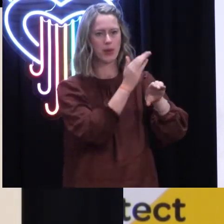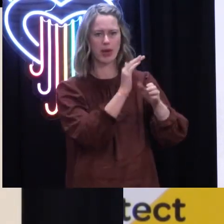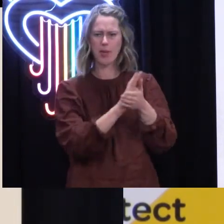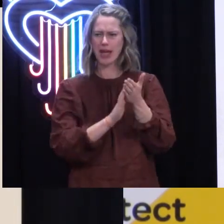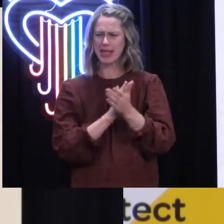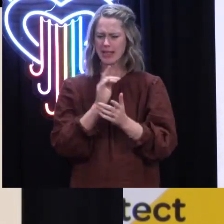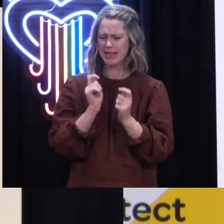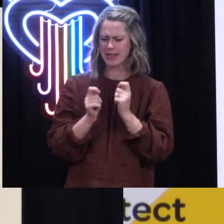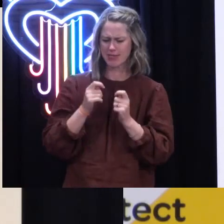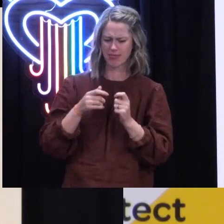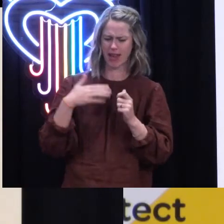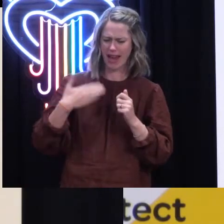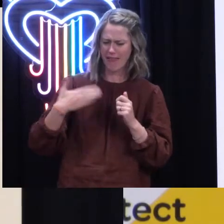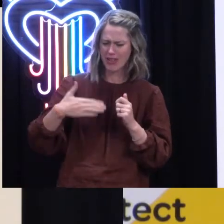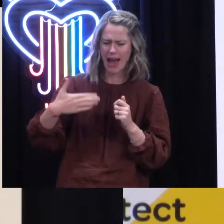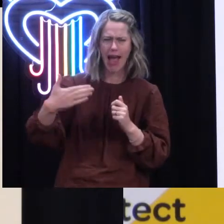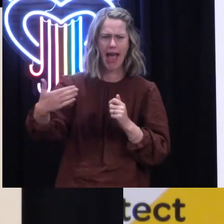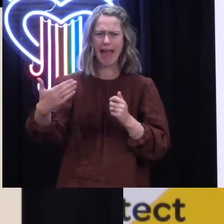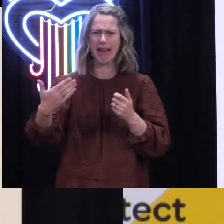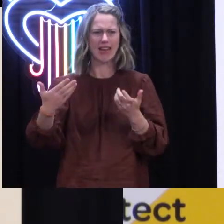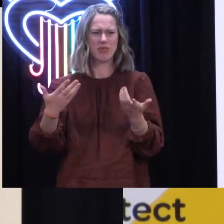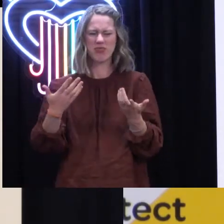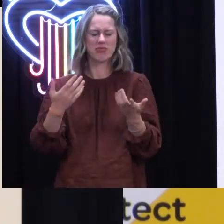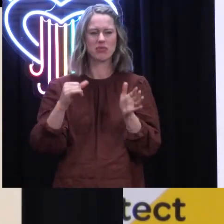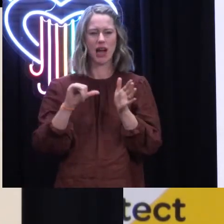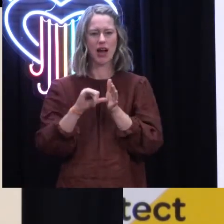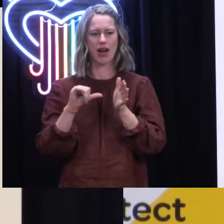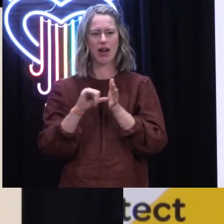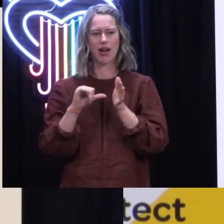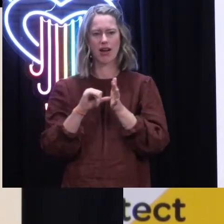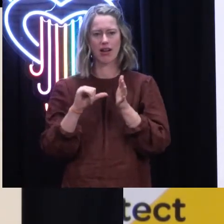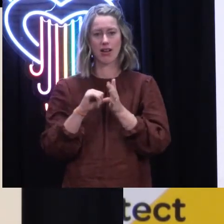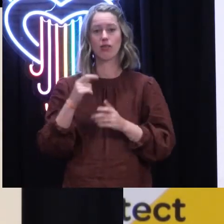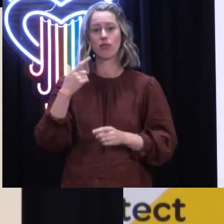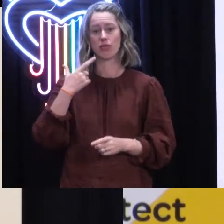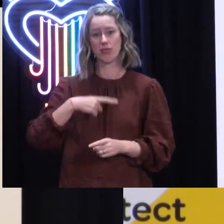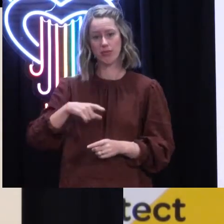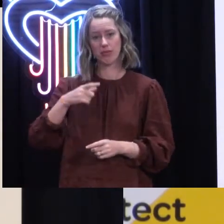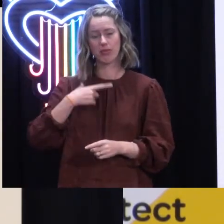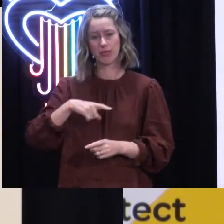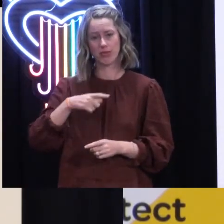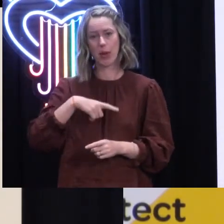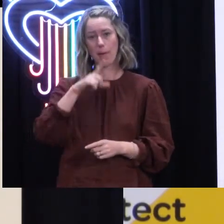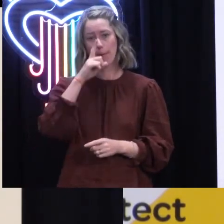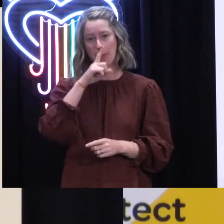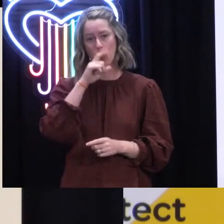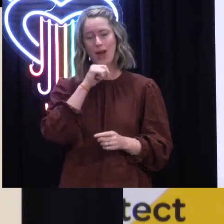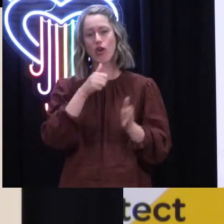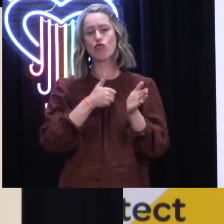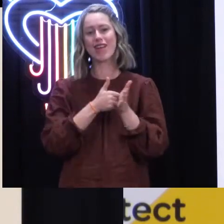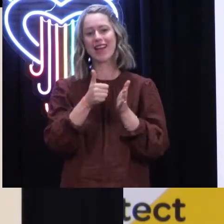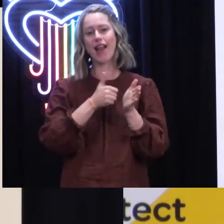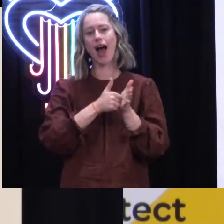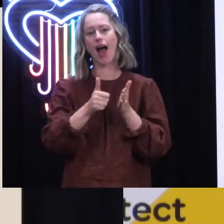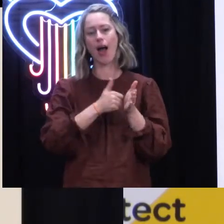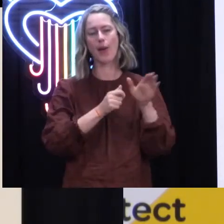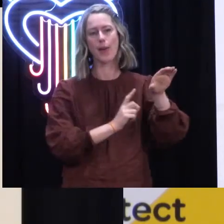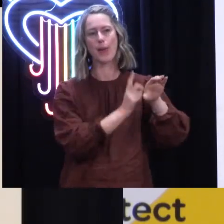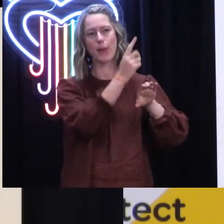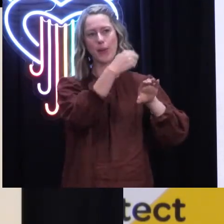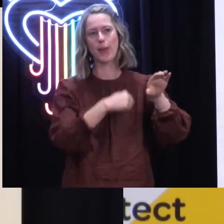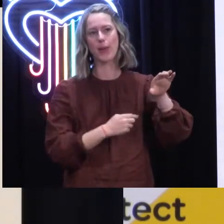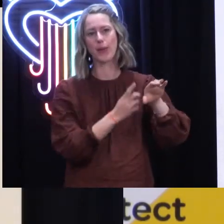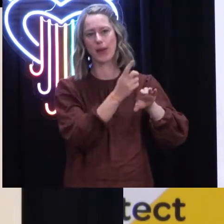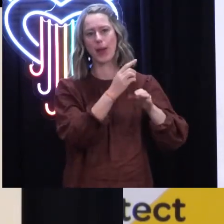retested every time they cross, which will be daily in some cases? So that's why for those who are regularly crossing, it's a test on a